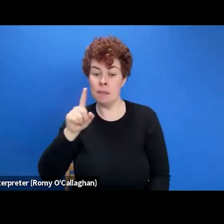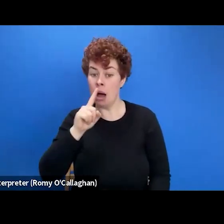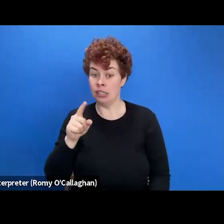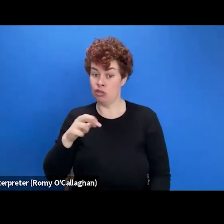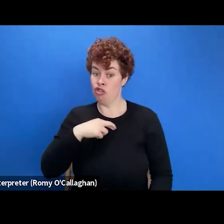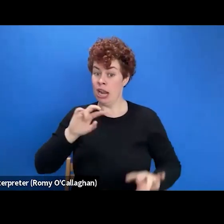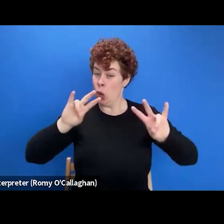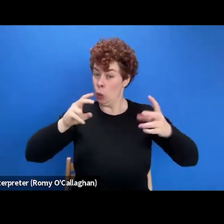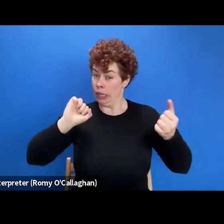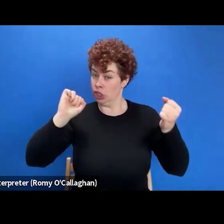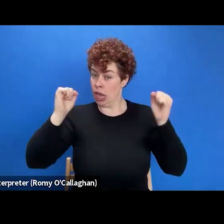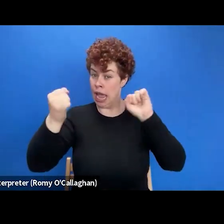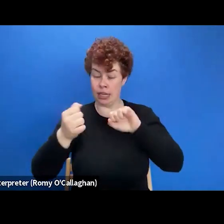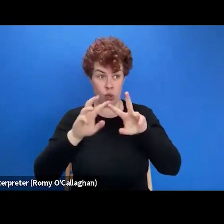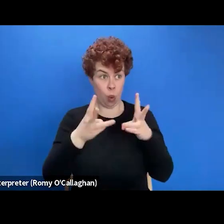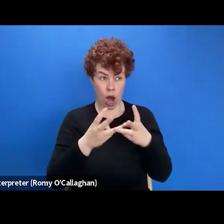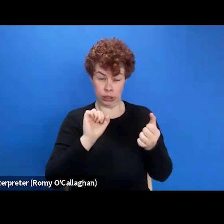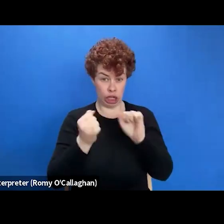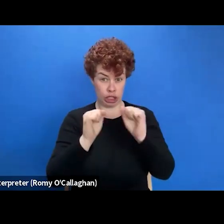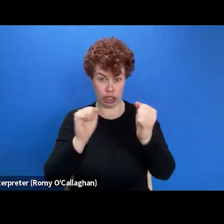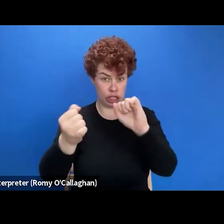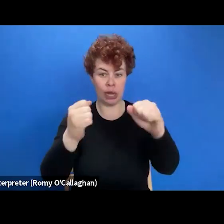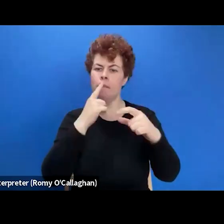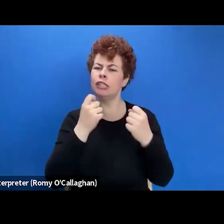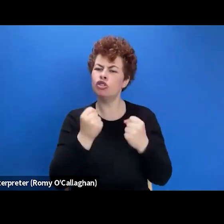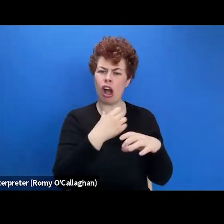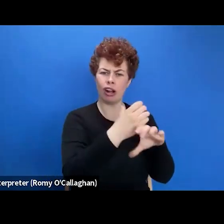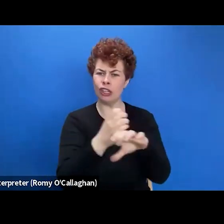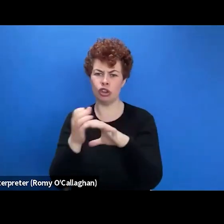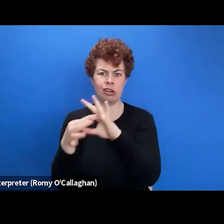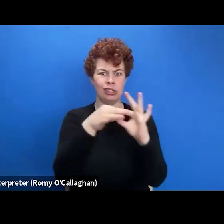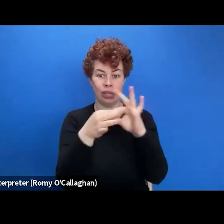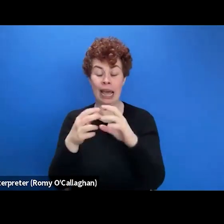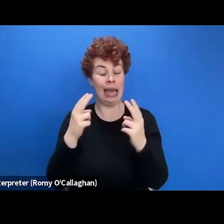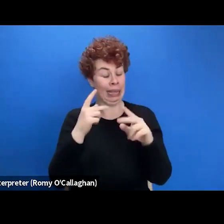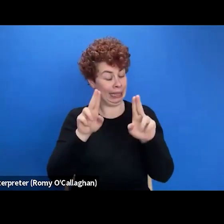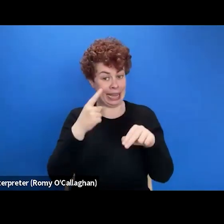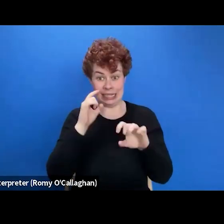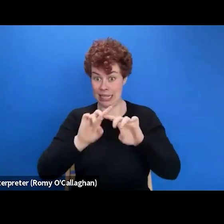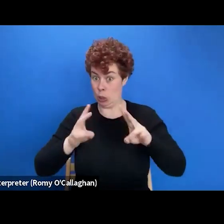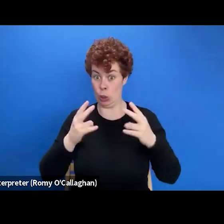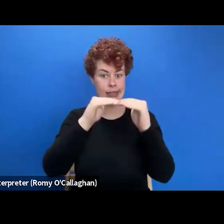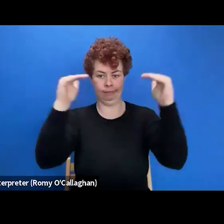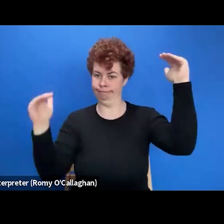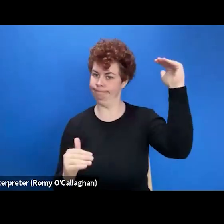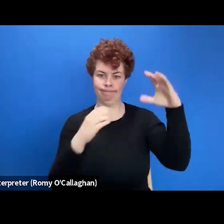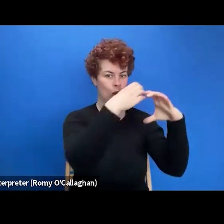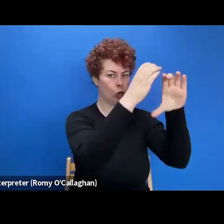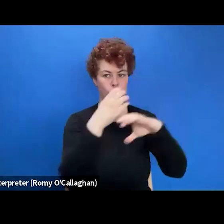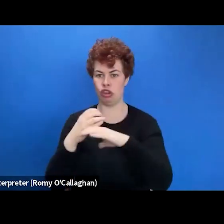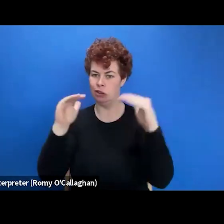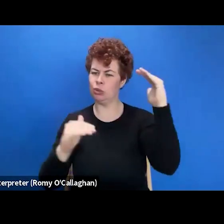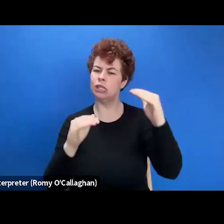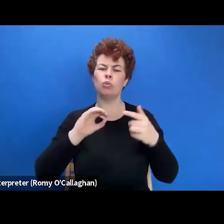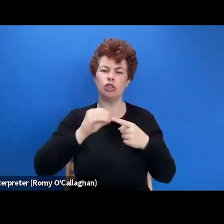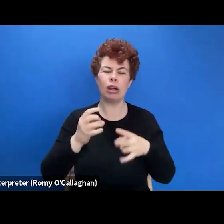changing world, but certainly an interdependent world and very much on unequal worlds, and to help people understand their role and their power and